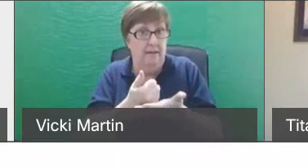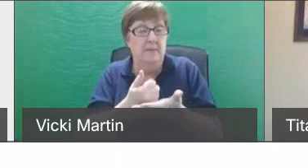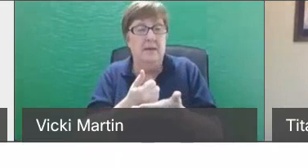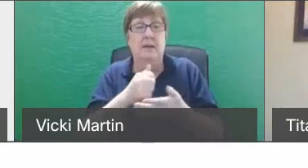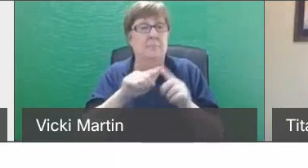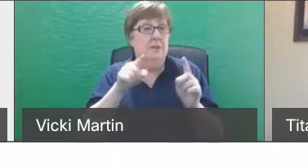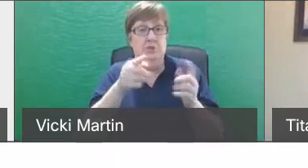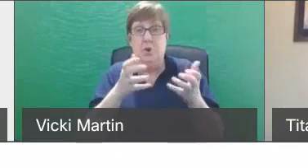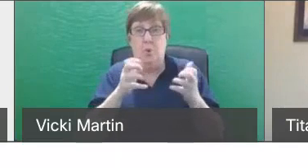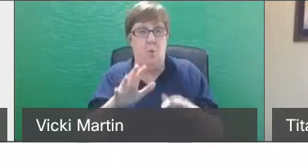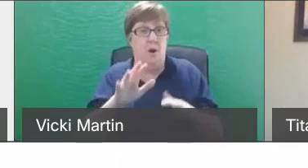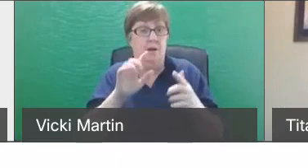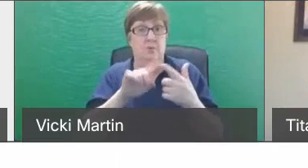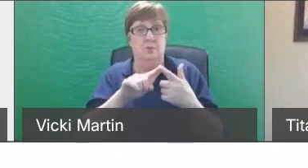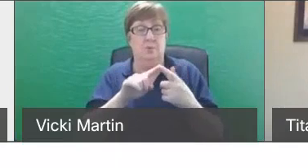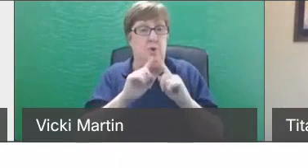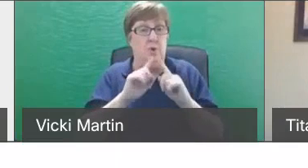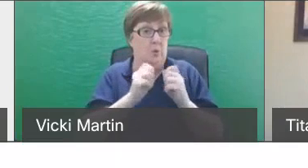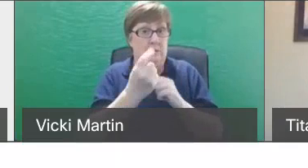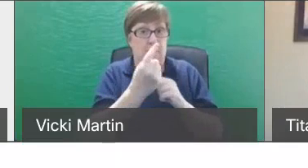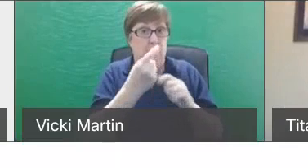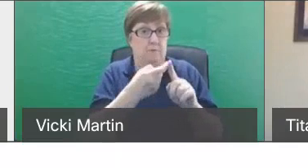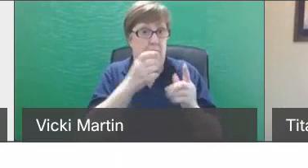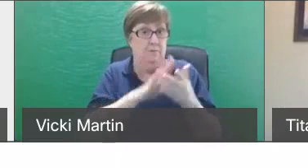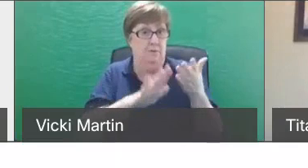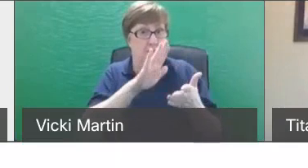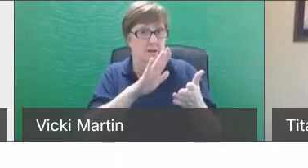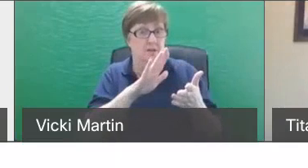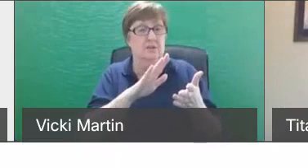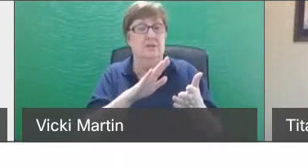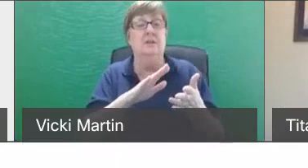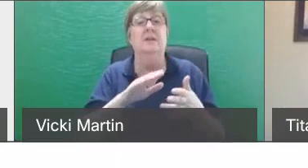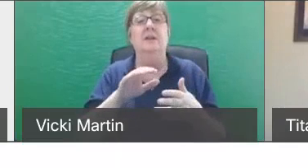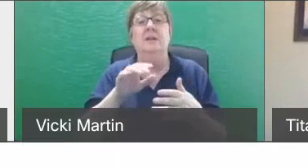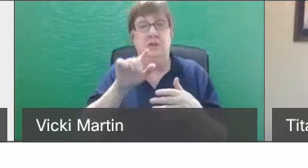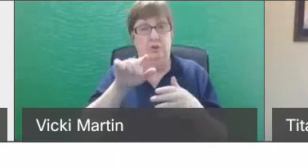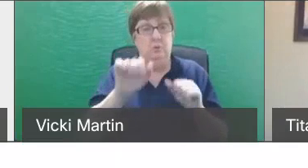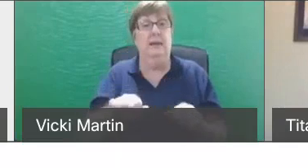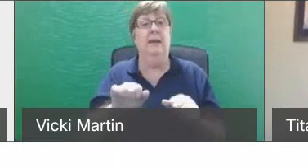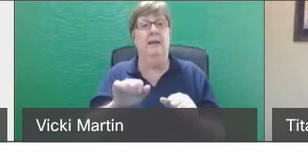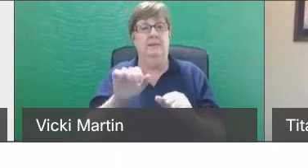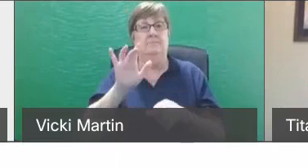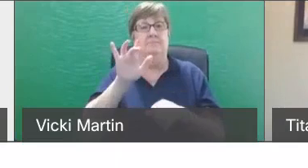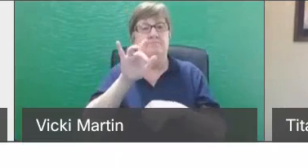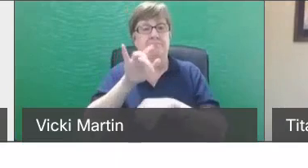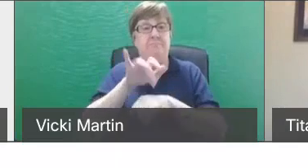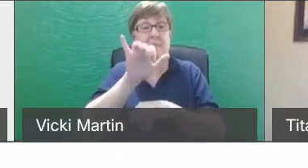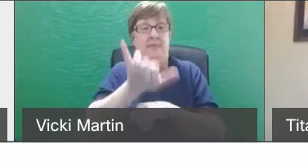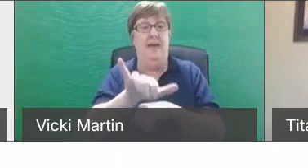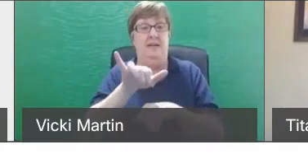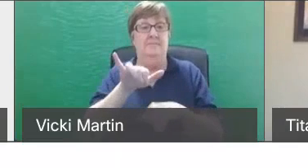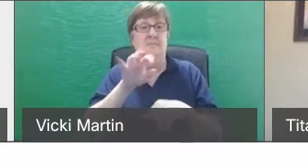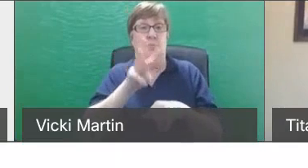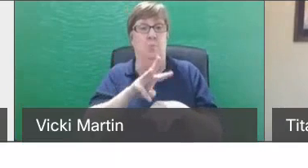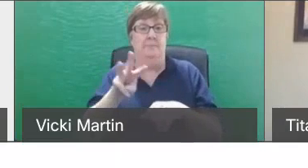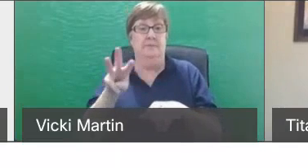go through the colleges to get a referral, or if you feel like it's more intense, these are a few options